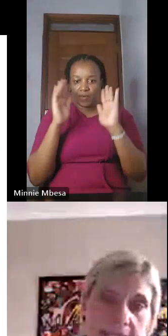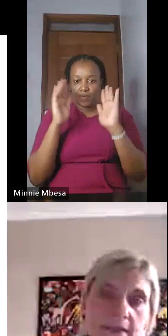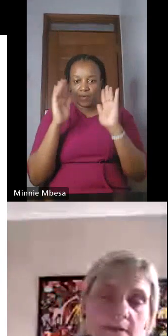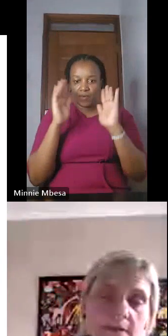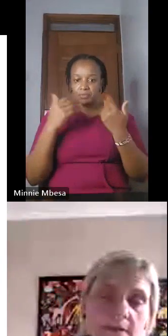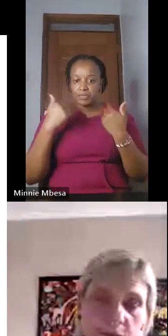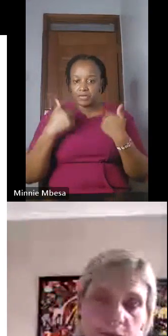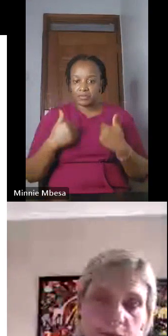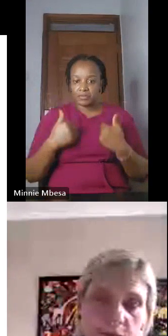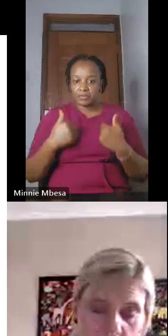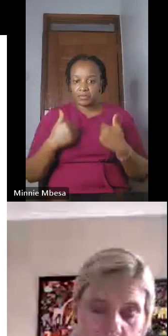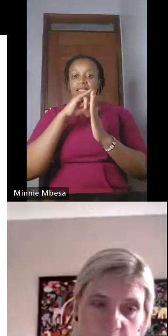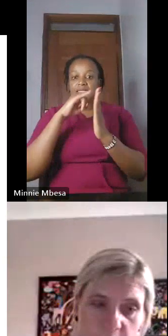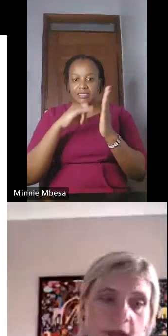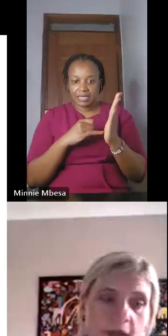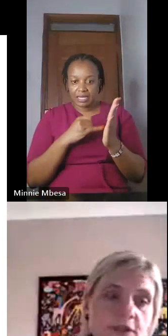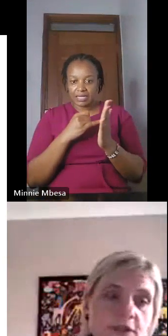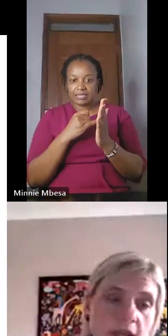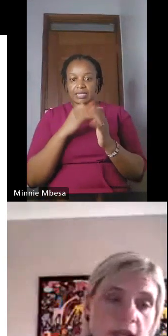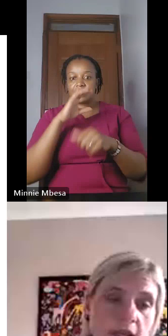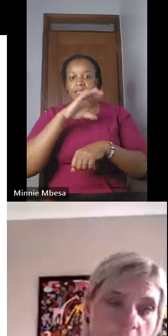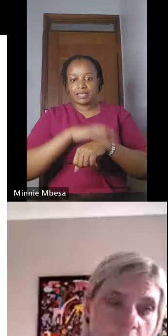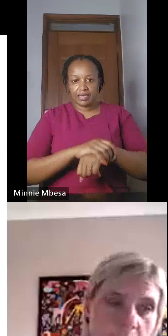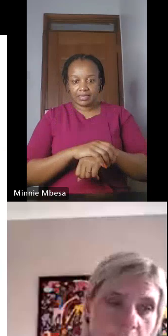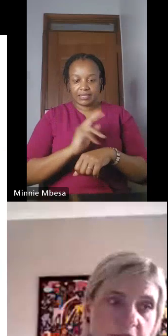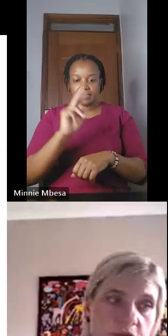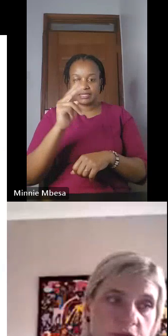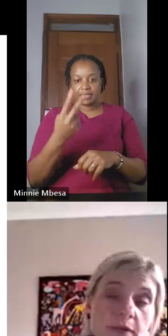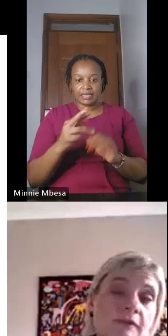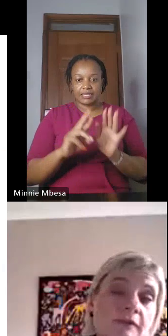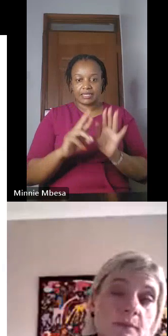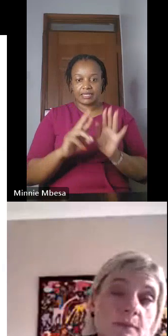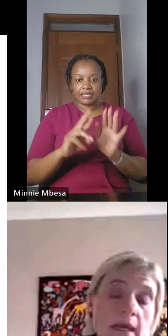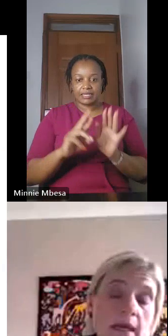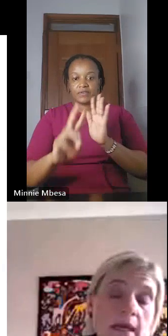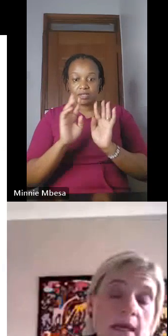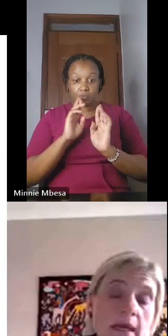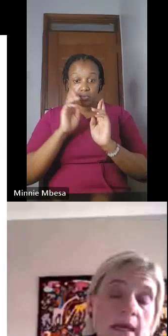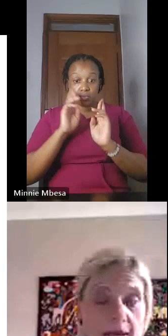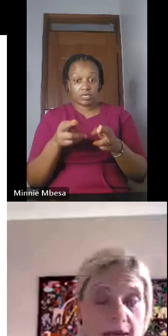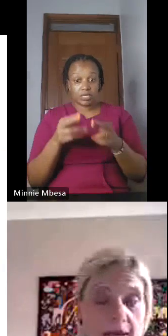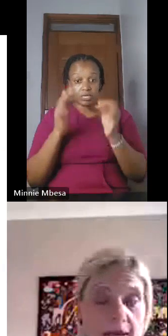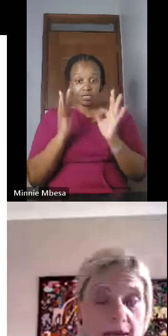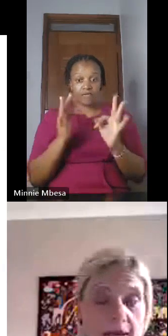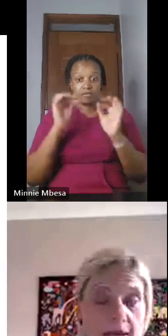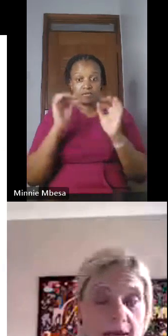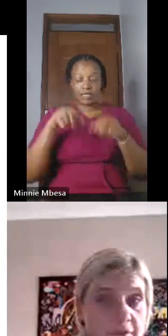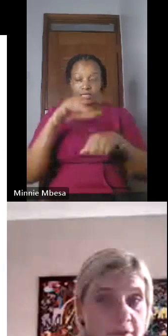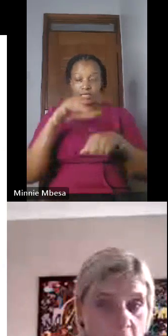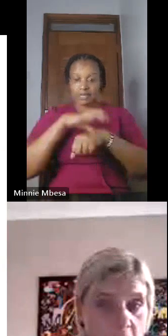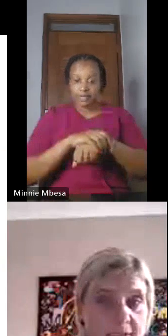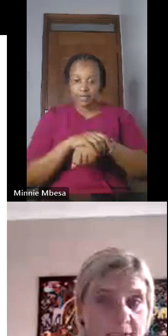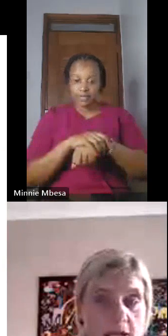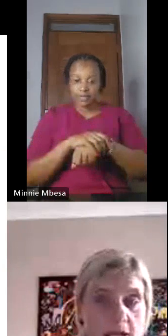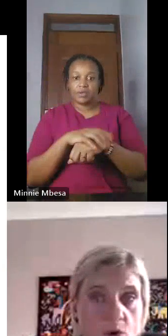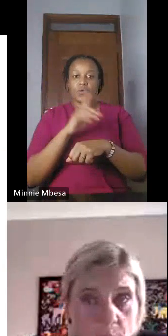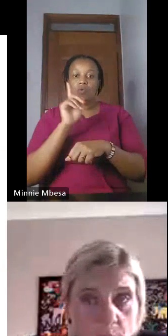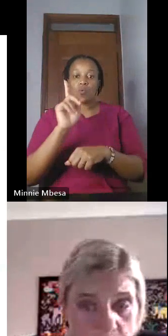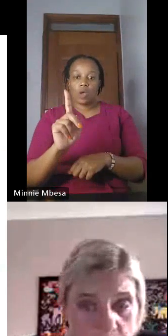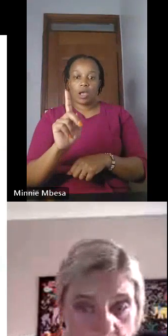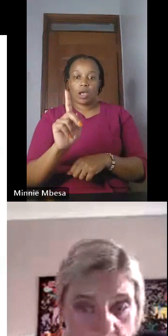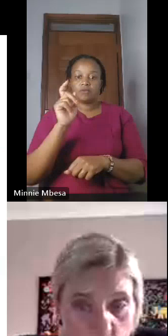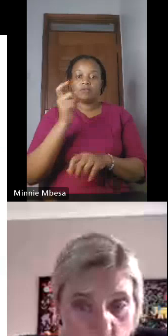a second referee report. So if you are able to get one from somebody else in a position of authority